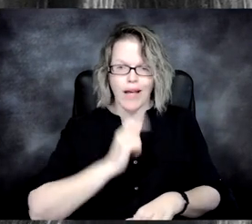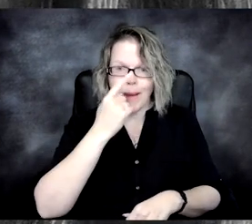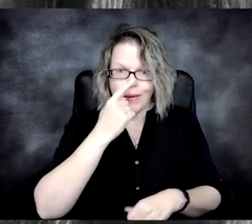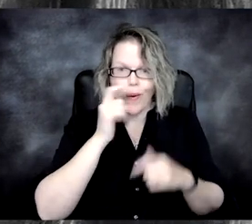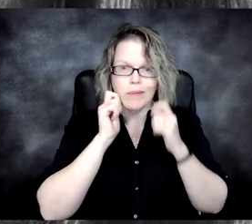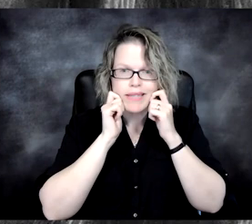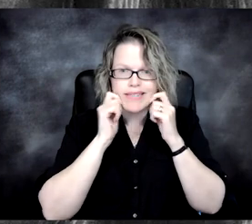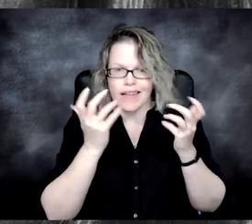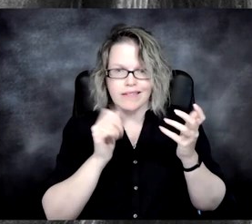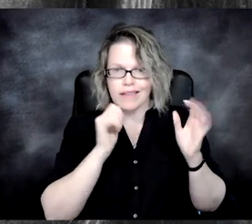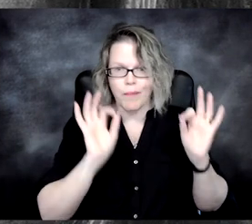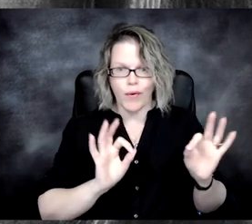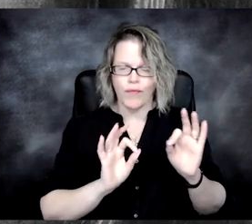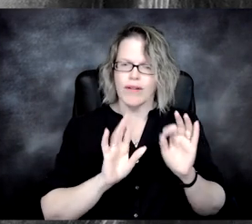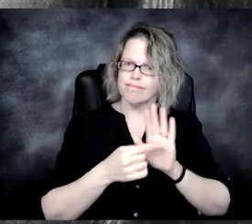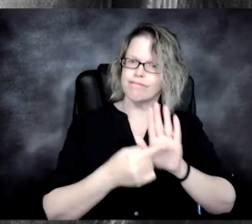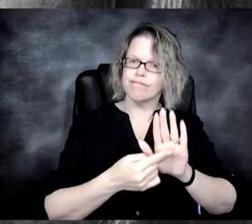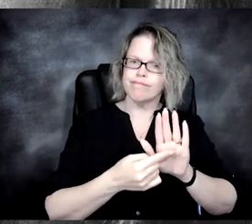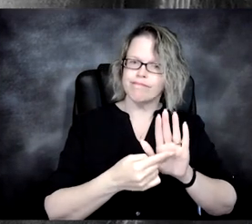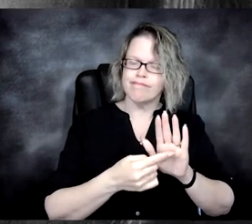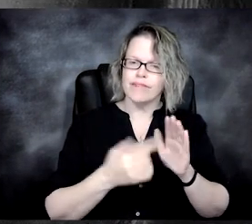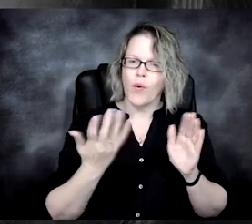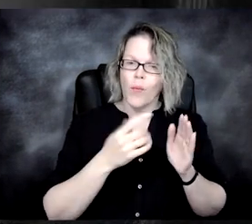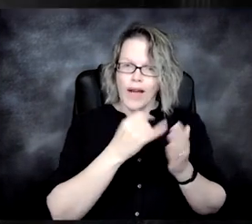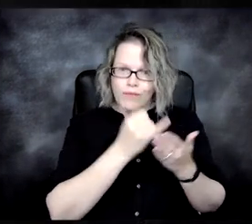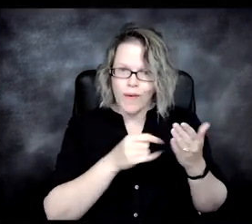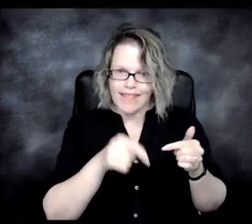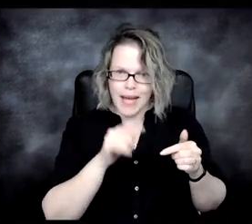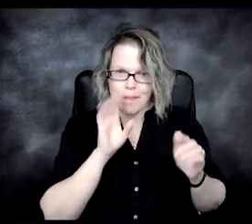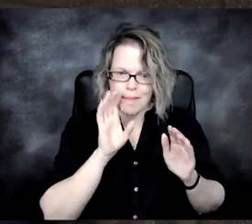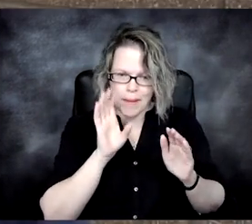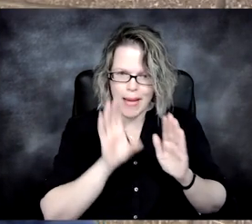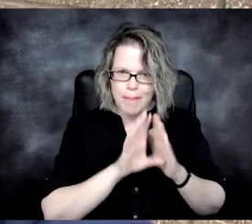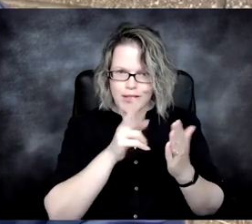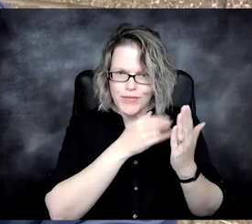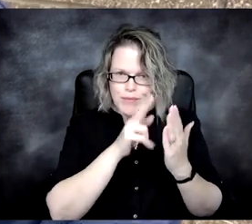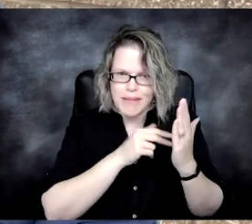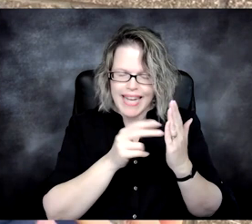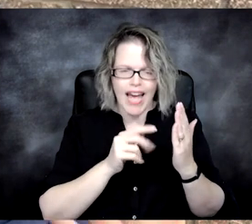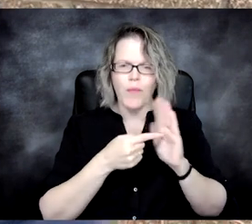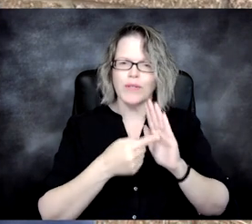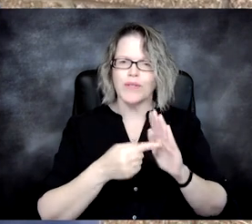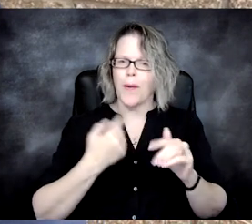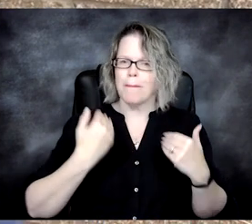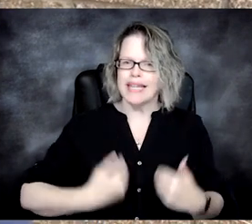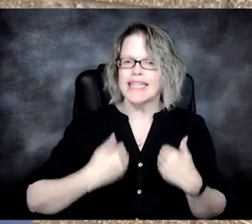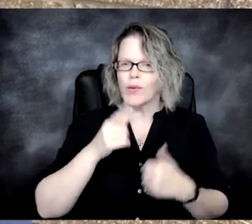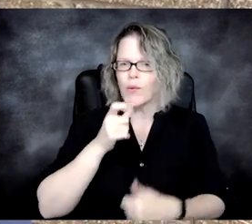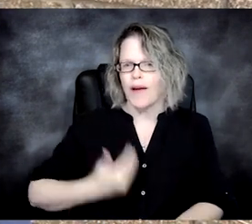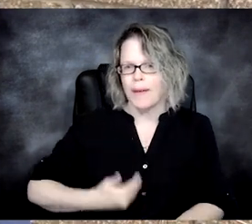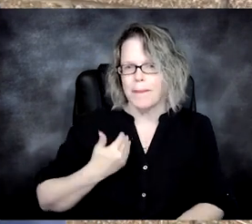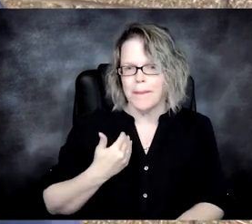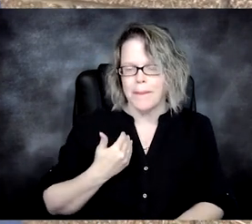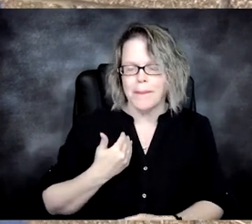my skin. And so what I put on that piece of paper, that charcoal piece, is just me. I try to show me in my realist form. And